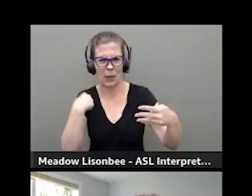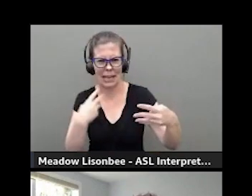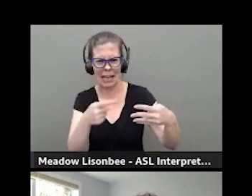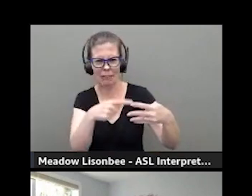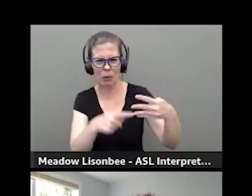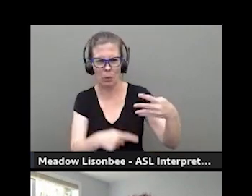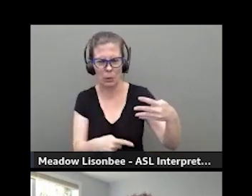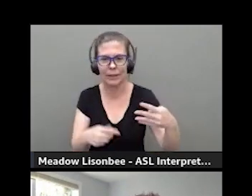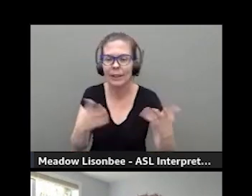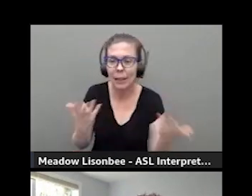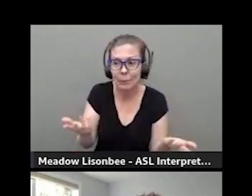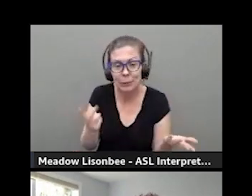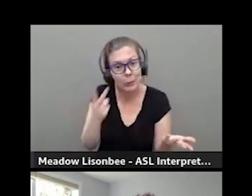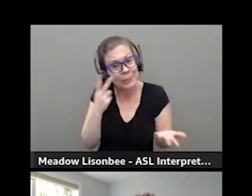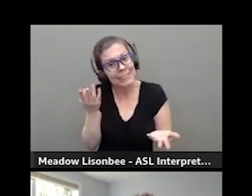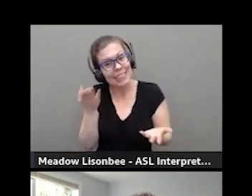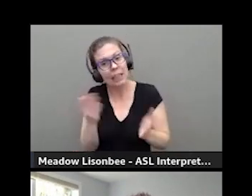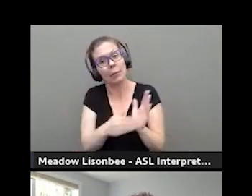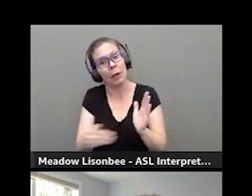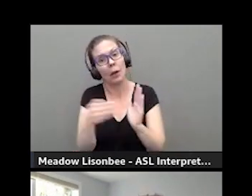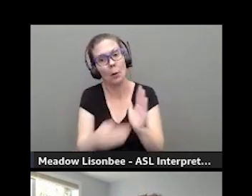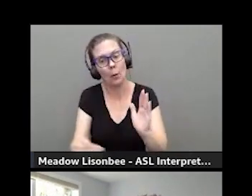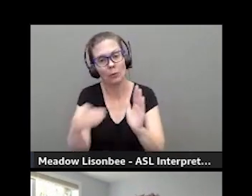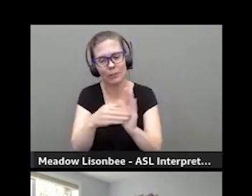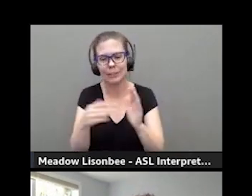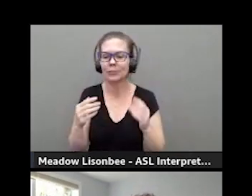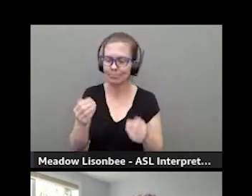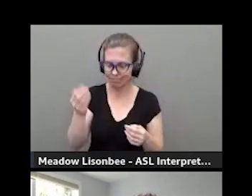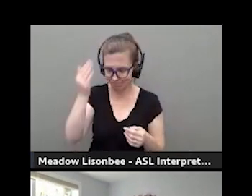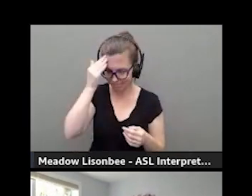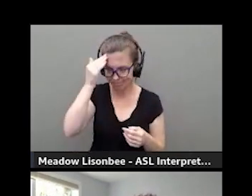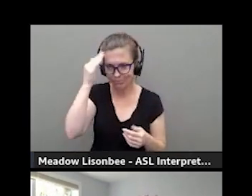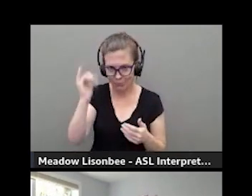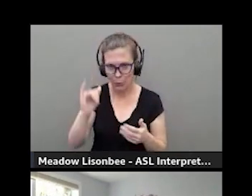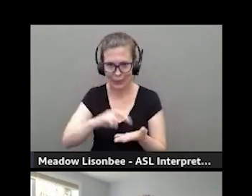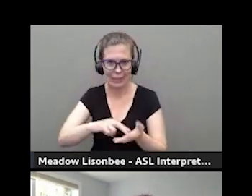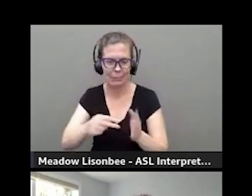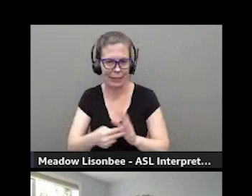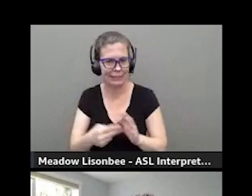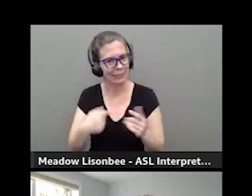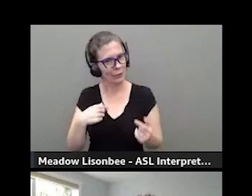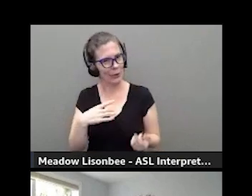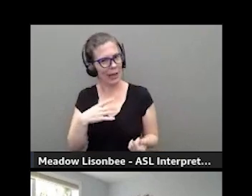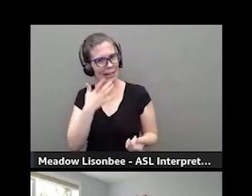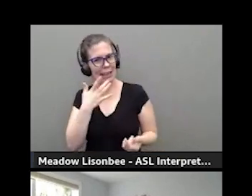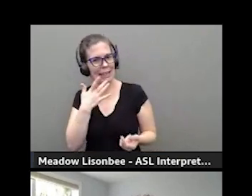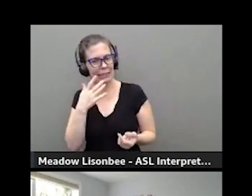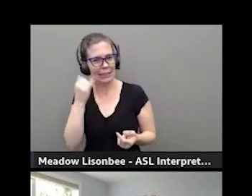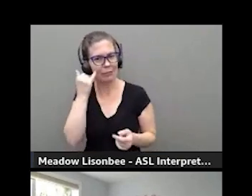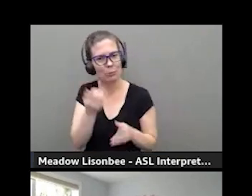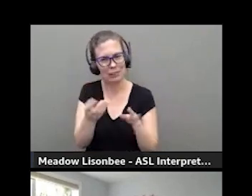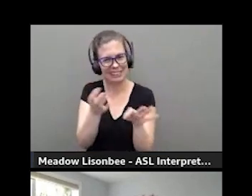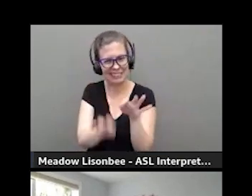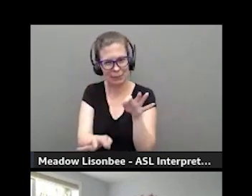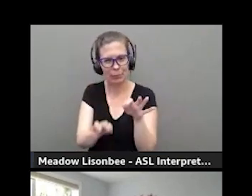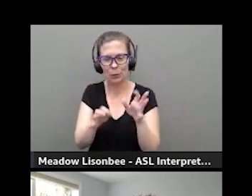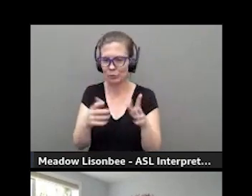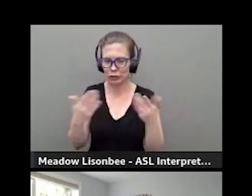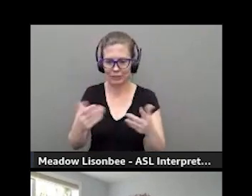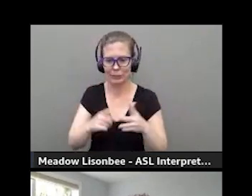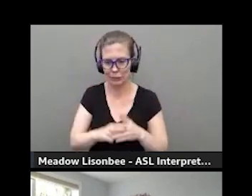have to see these things over and over again to know exactly what it is. So I like it when we have the simplicity of just getting